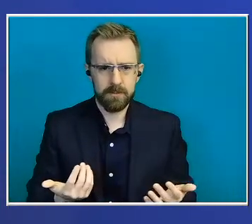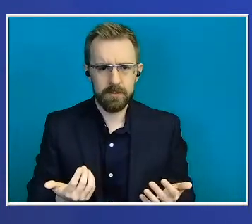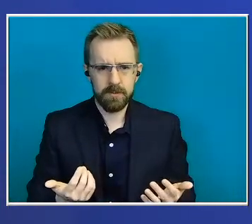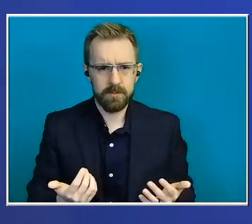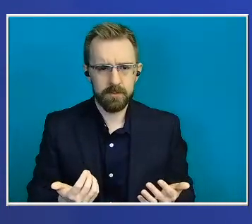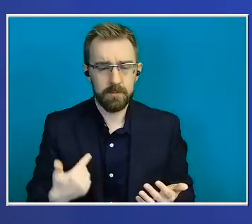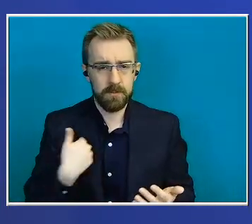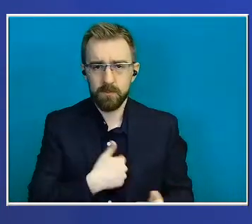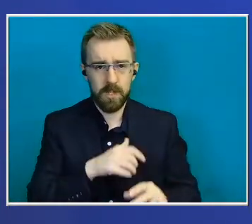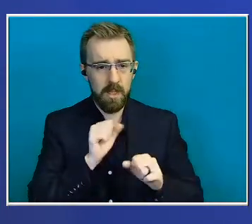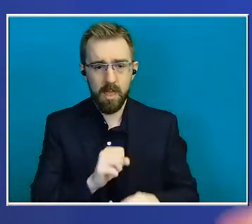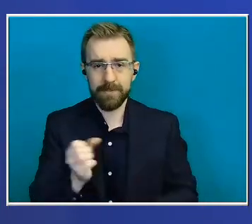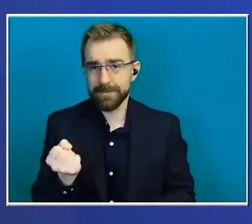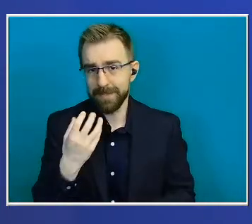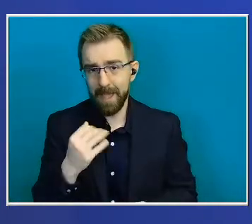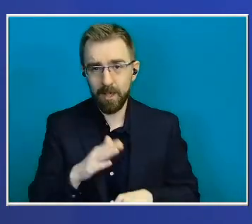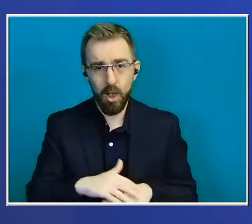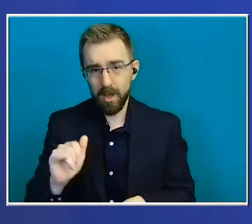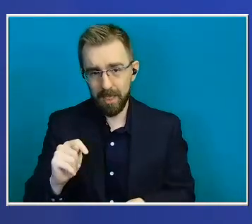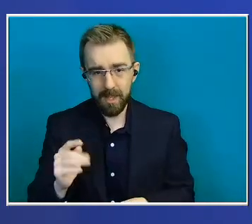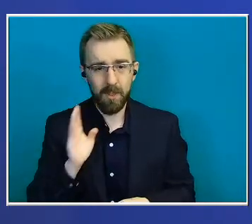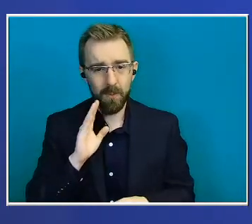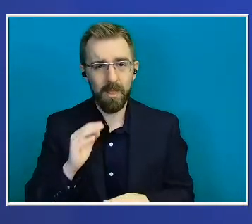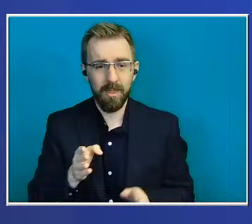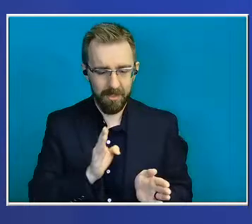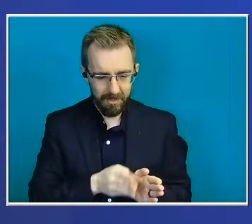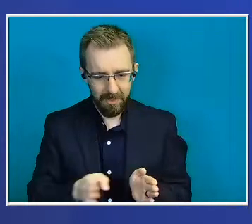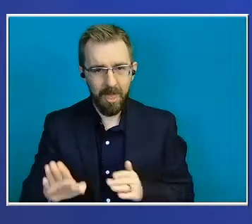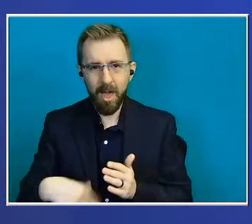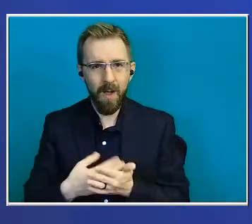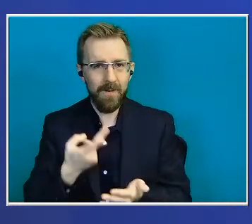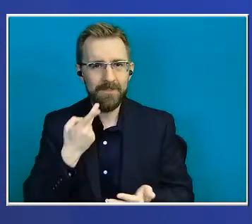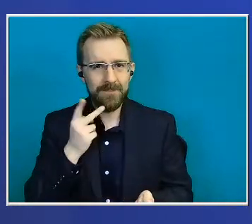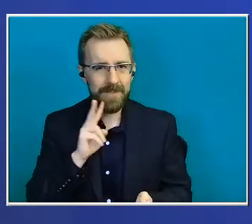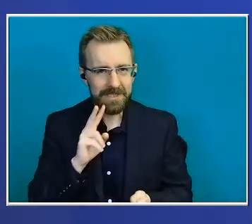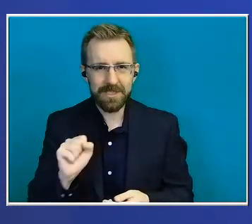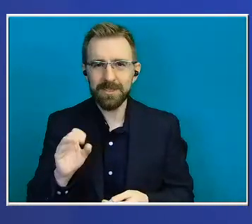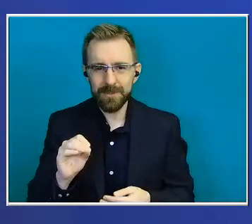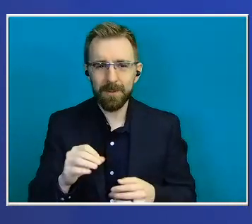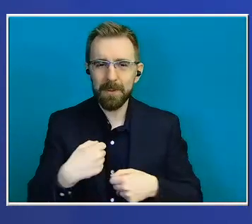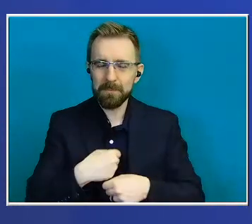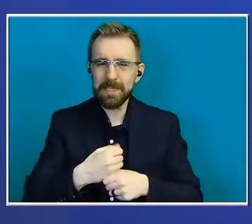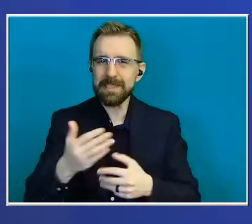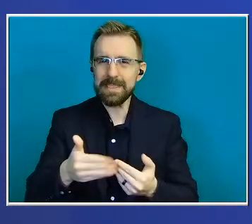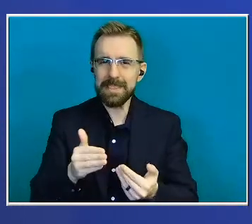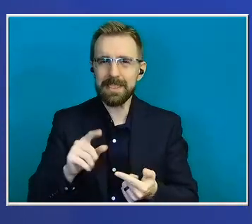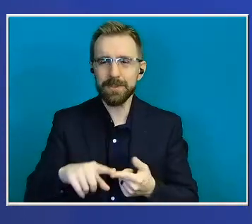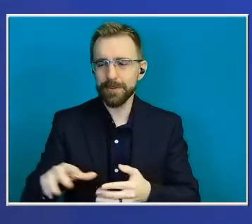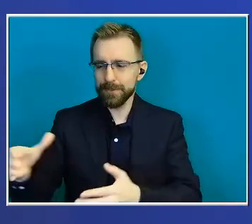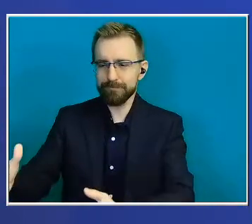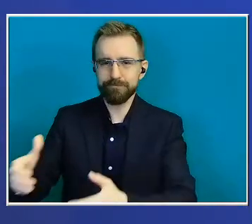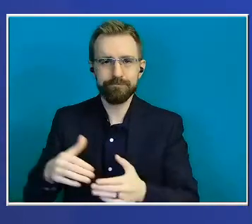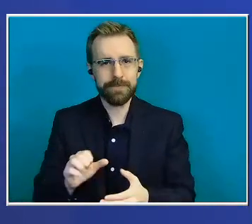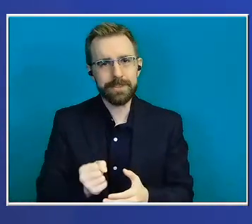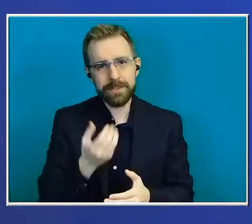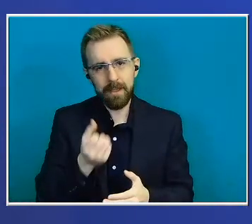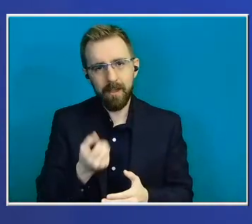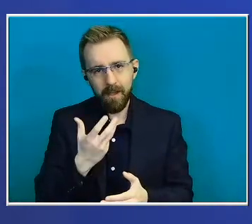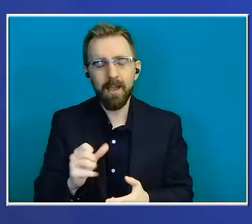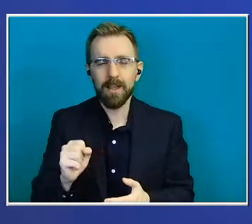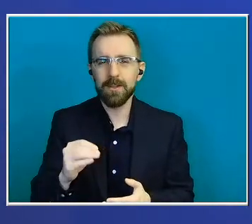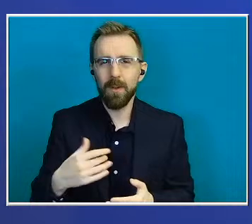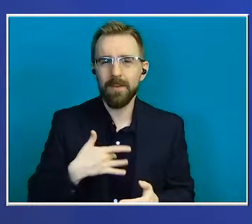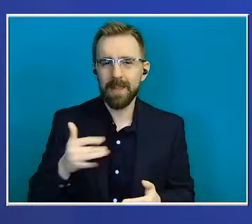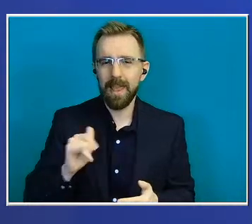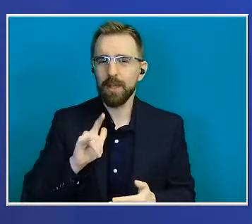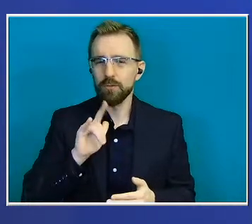on it. We'll pre-cut all the veggies and stuff, so it makes it a very easy snack to go to, and I feel like it just really just helped us